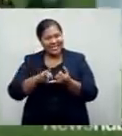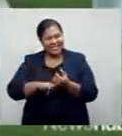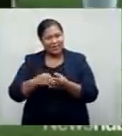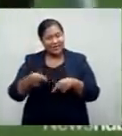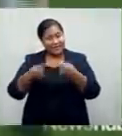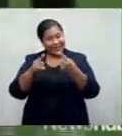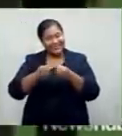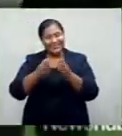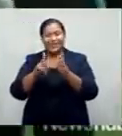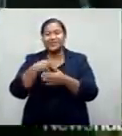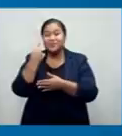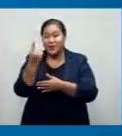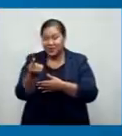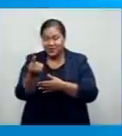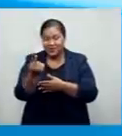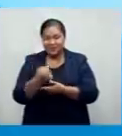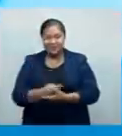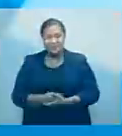starts tomorrow.